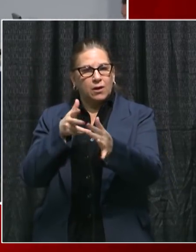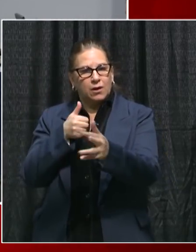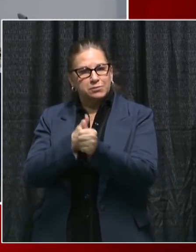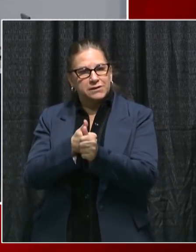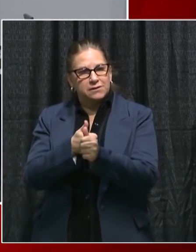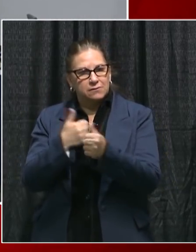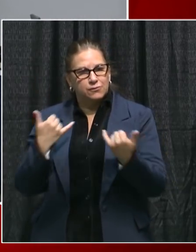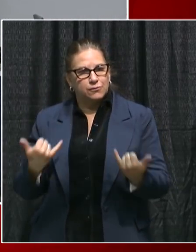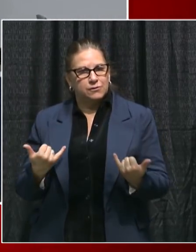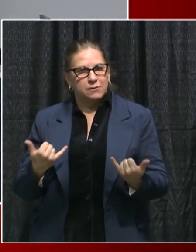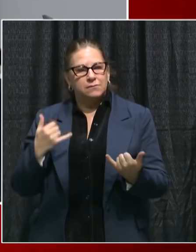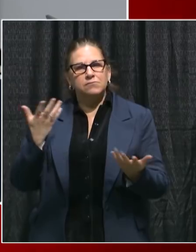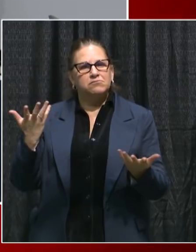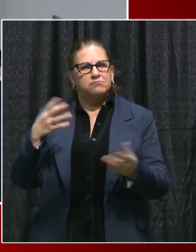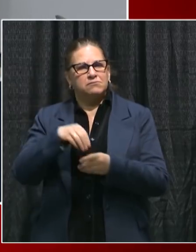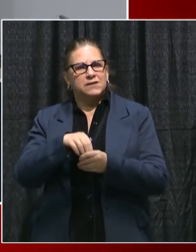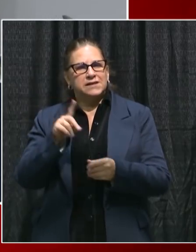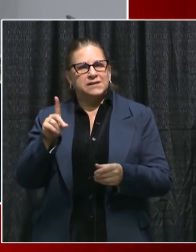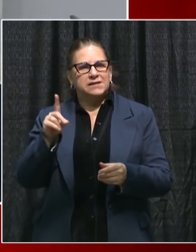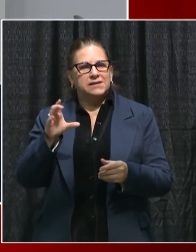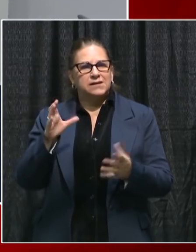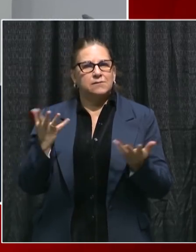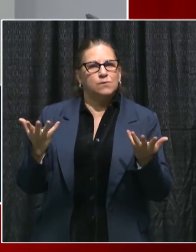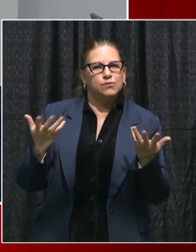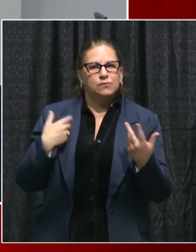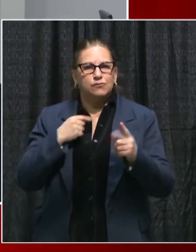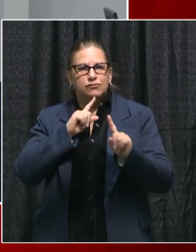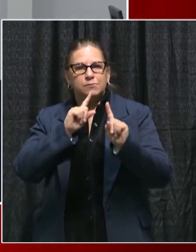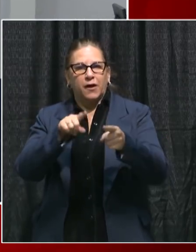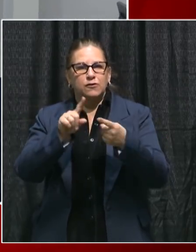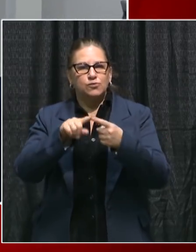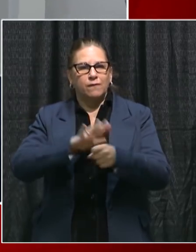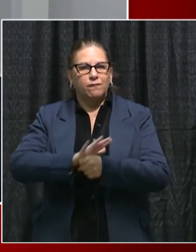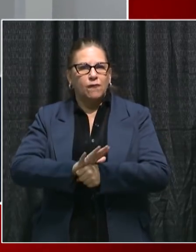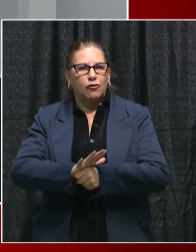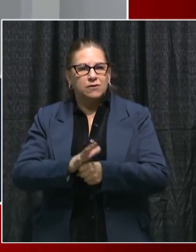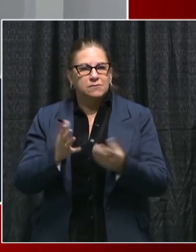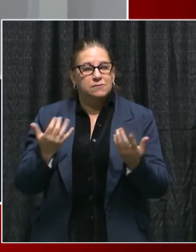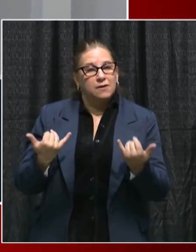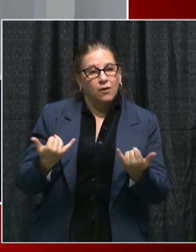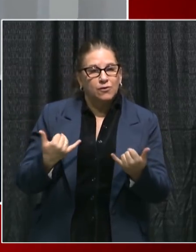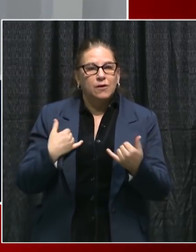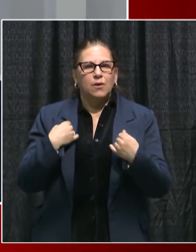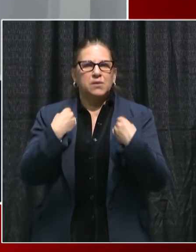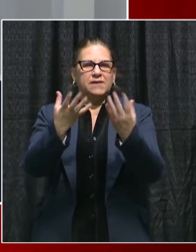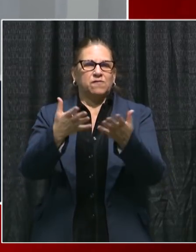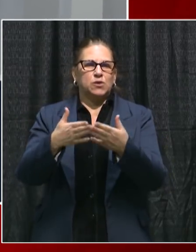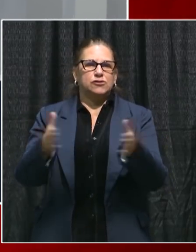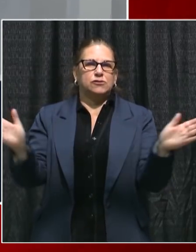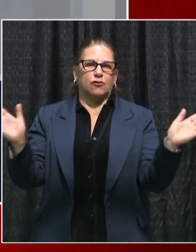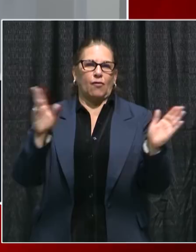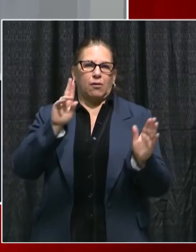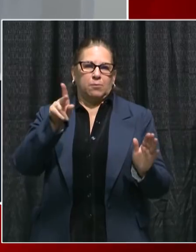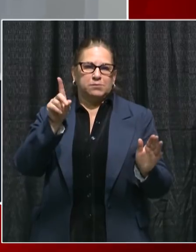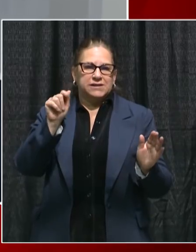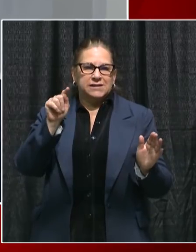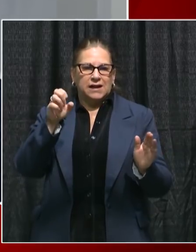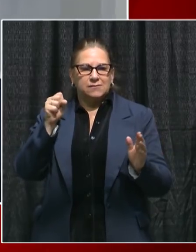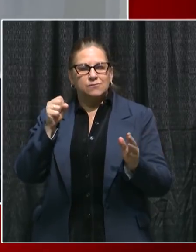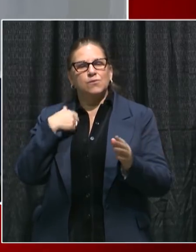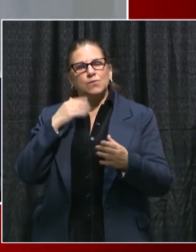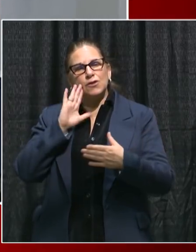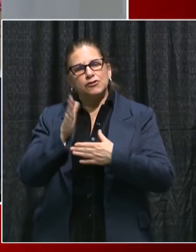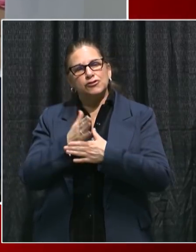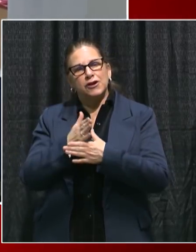to COVID-19. I am going to provide some general updates, share more information about our medical